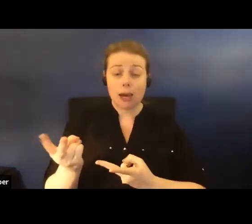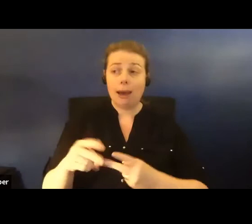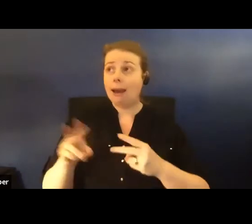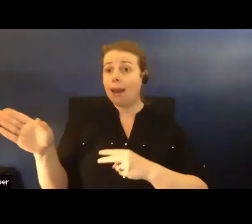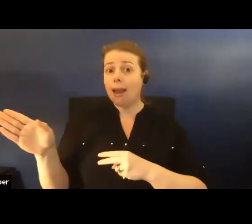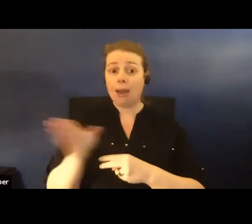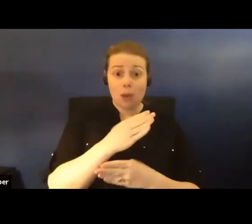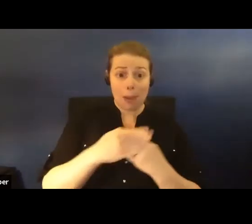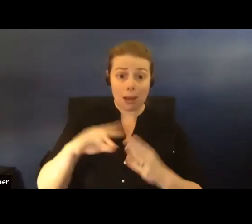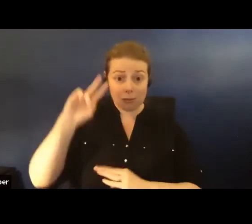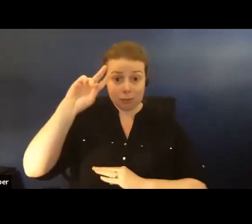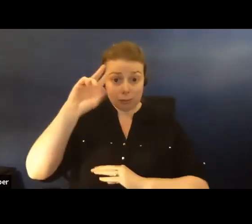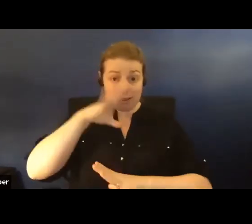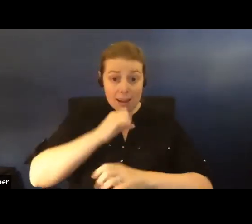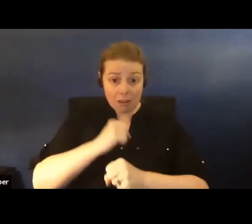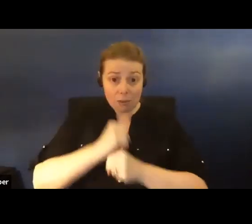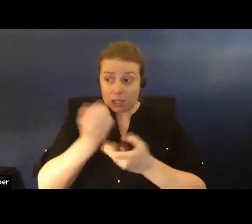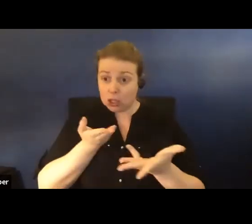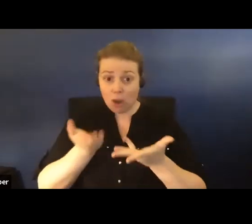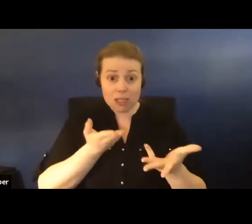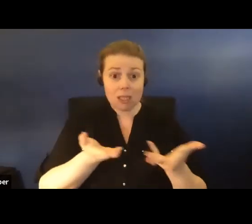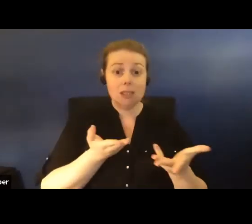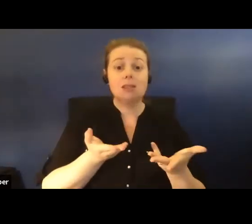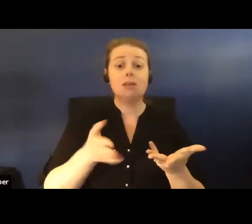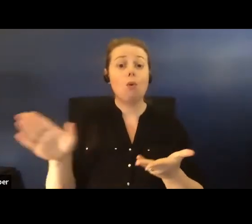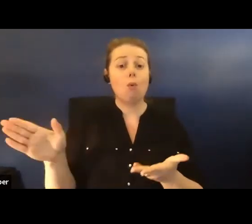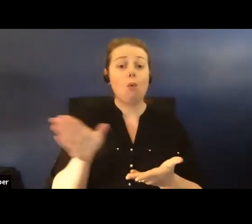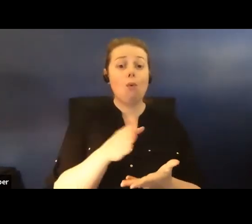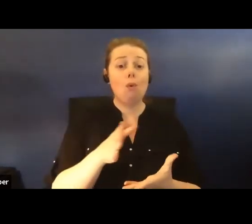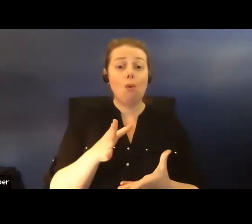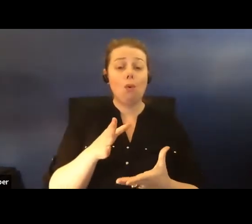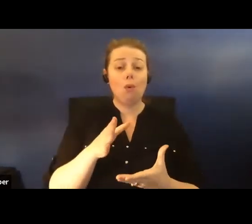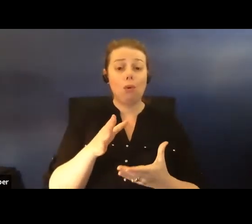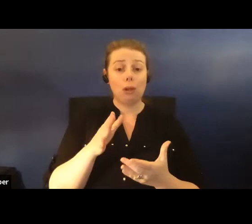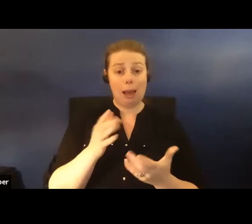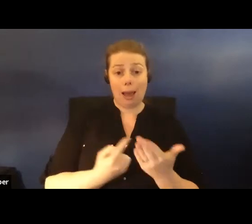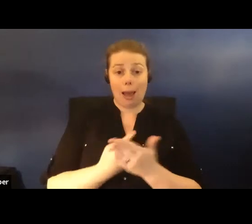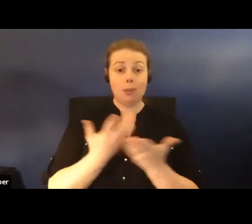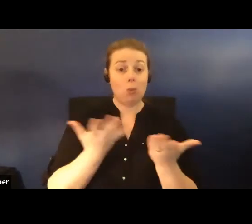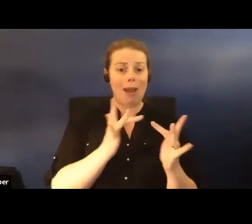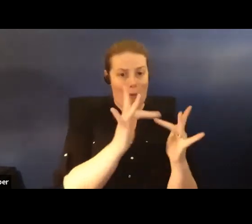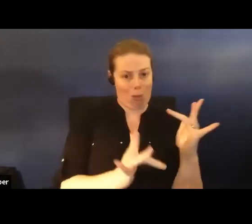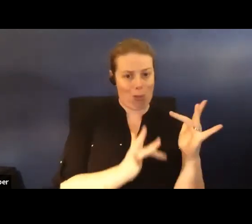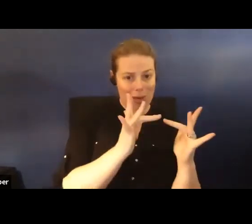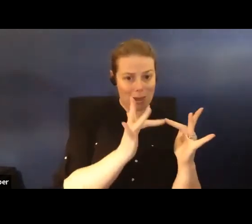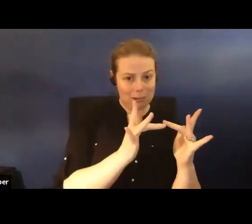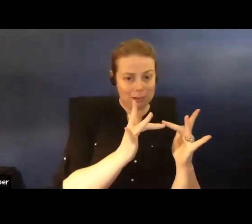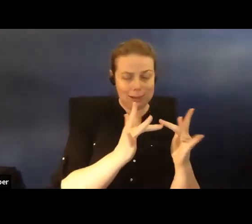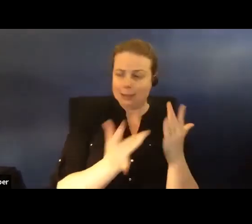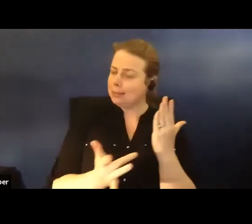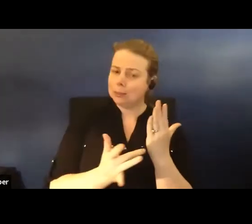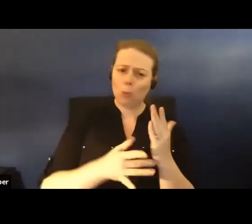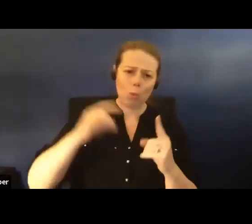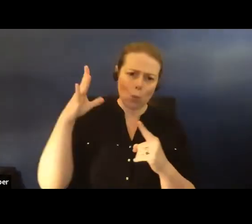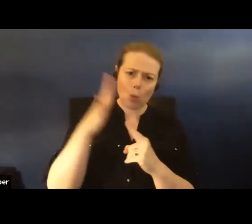of government services and everything else, all of this is moving online, and that technology is crucial to being able to